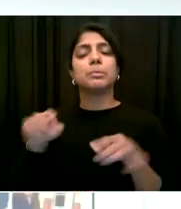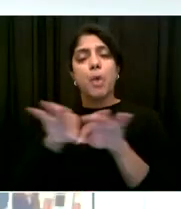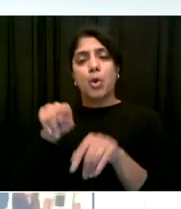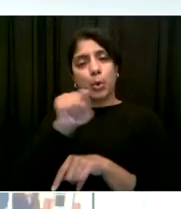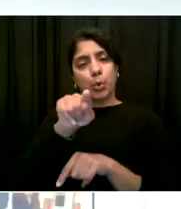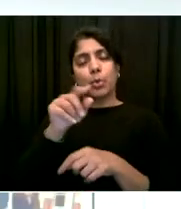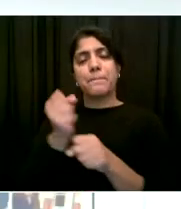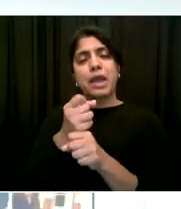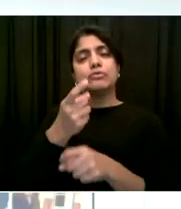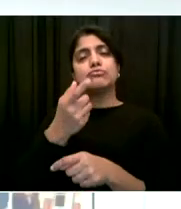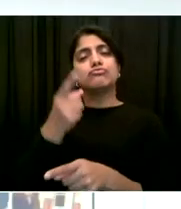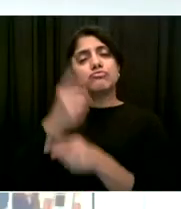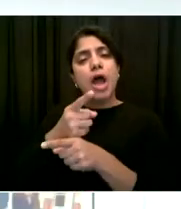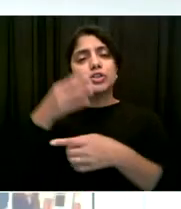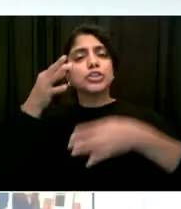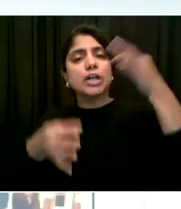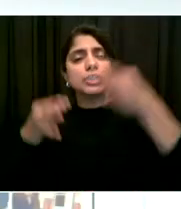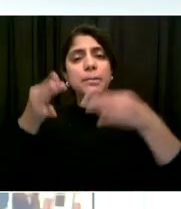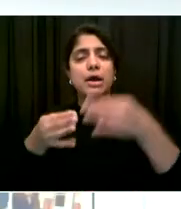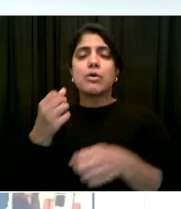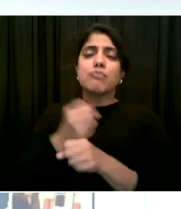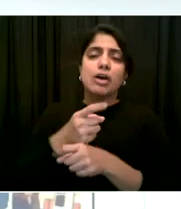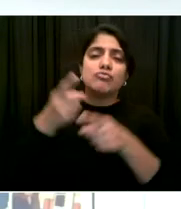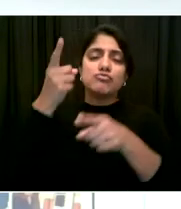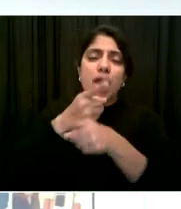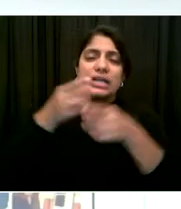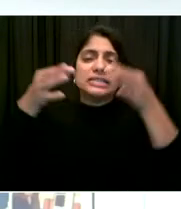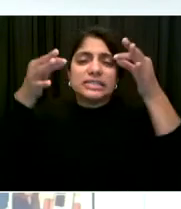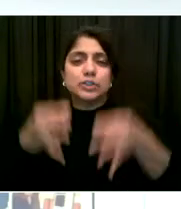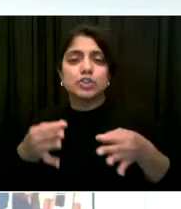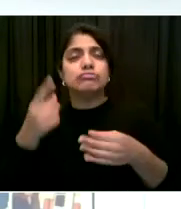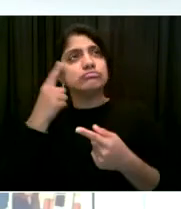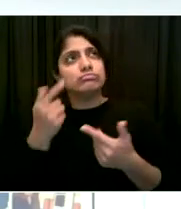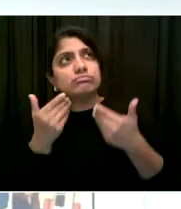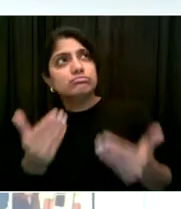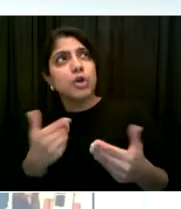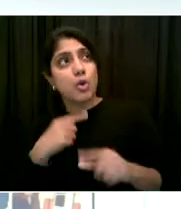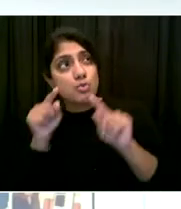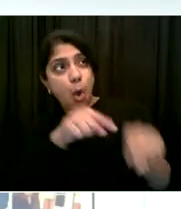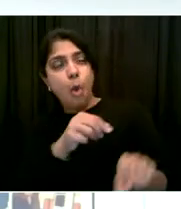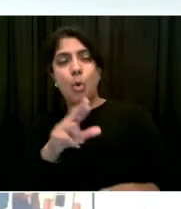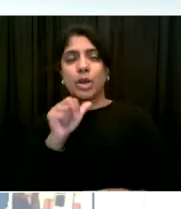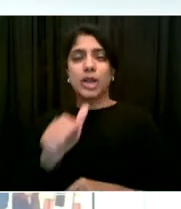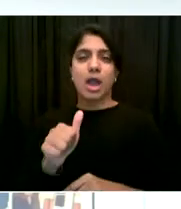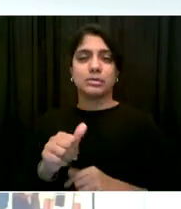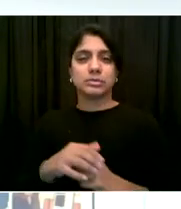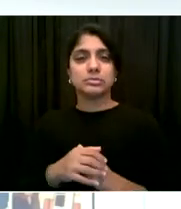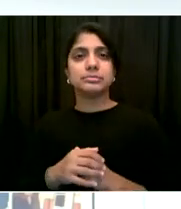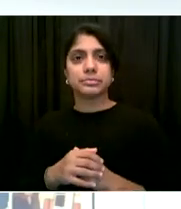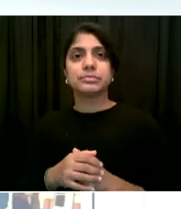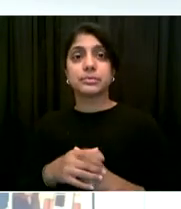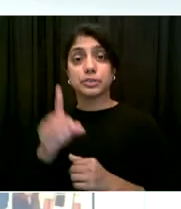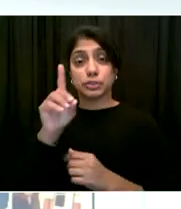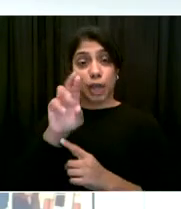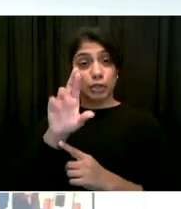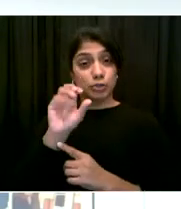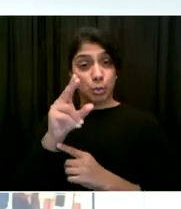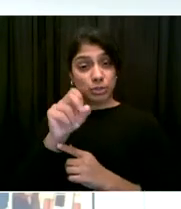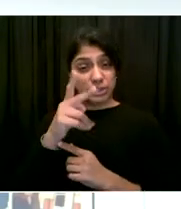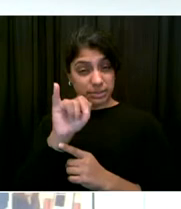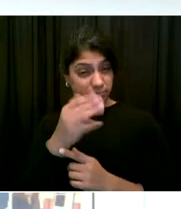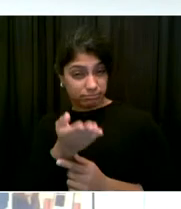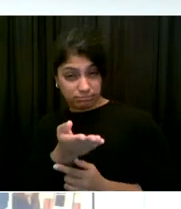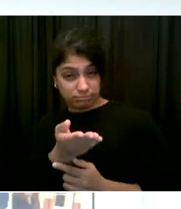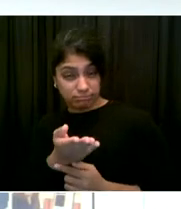Thank you, sir. And I agree as well. And first, Emma, I'm also sorry to hear about it. I know many people have had plans